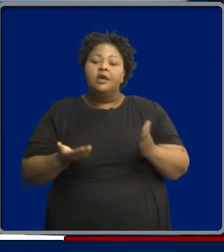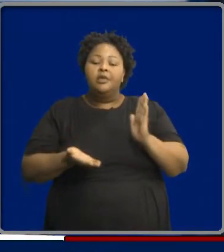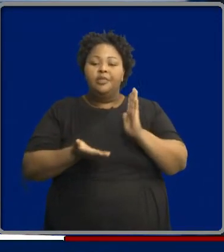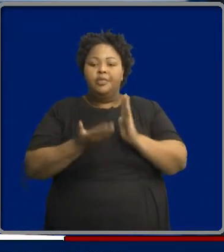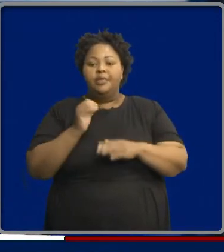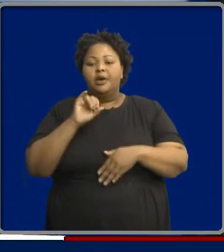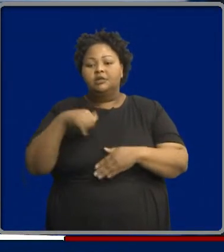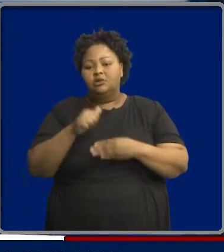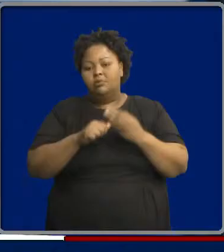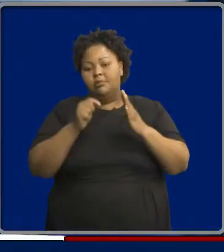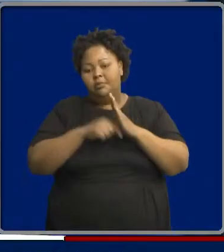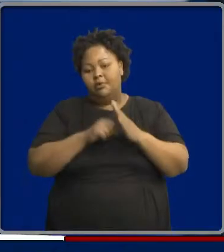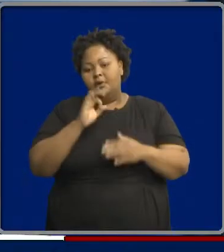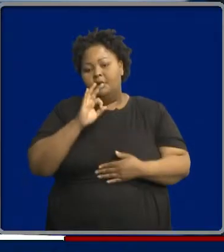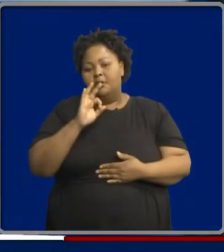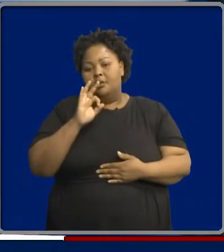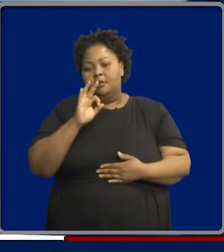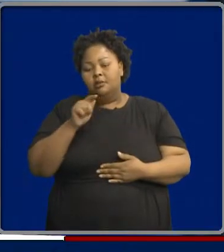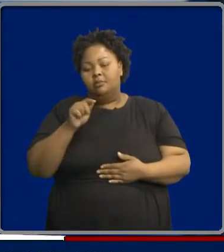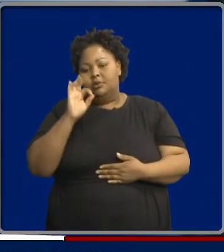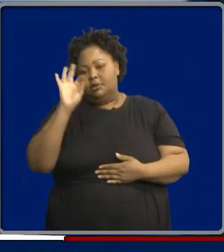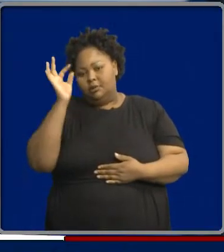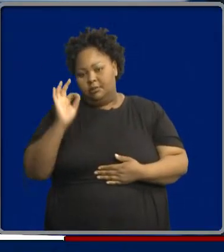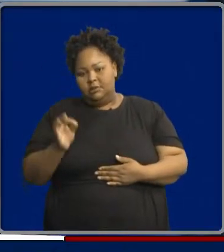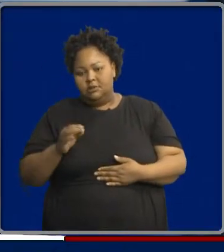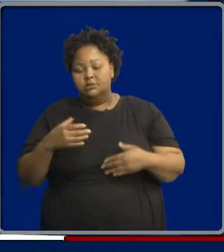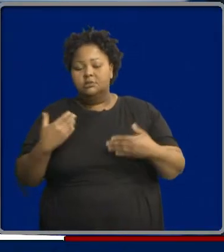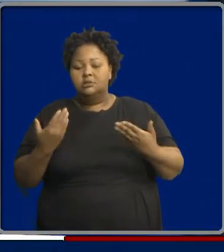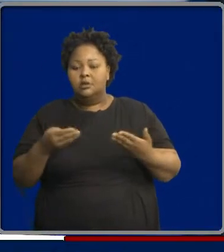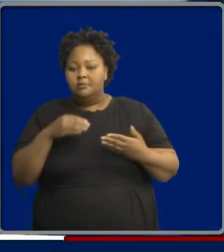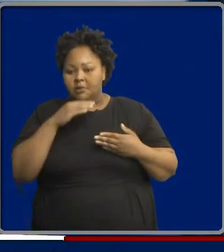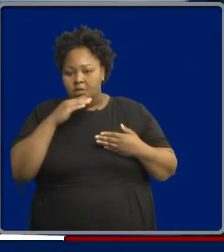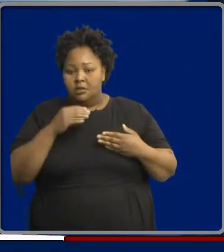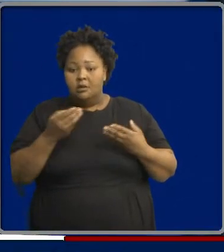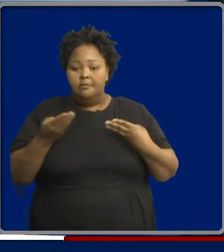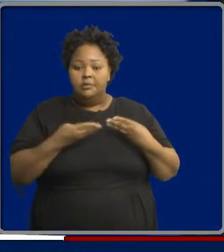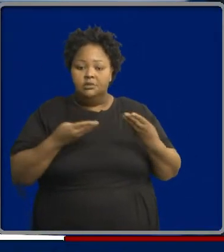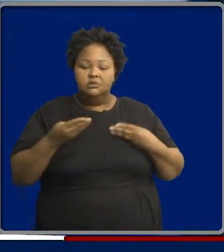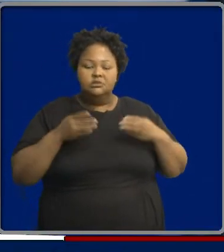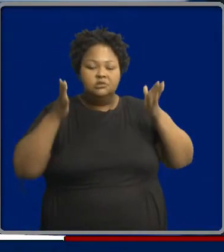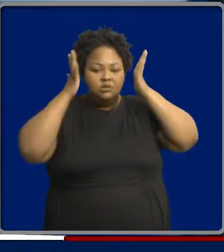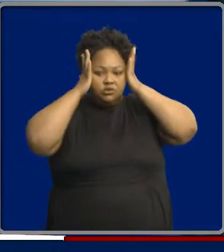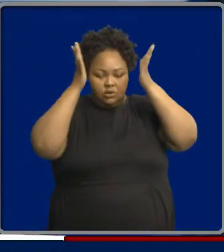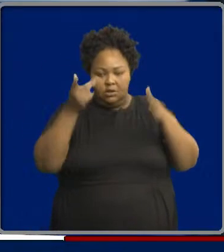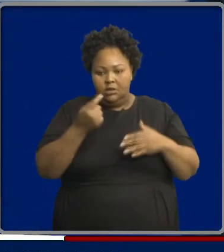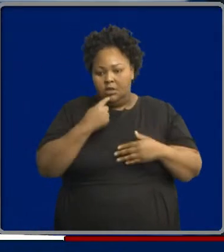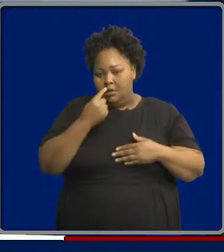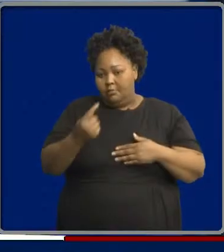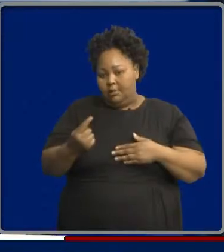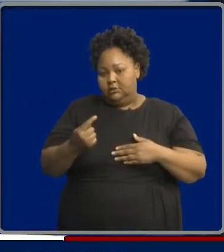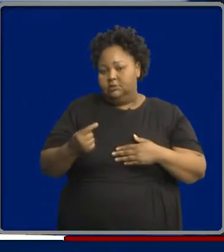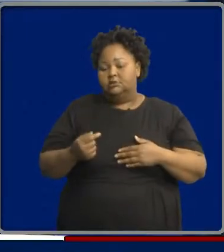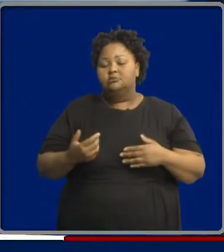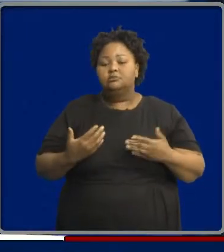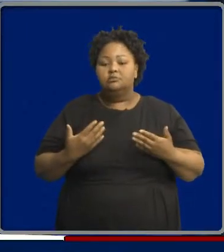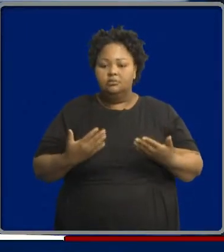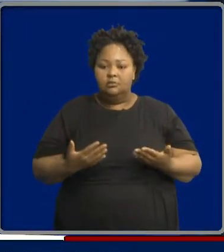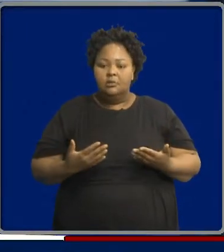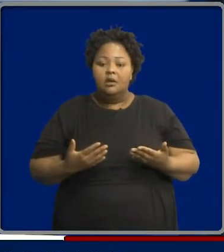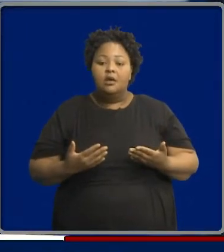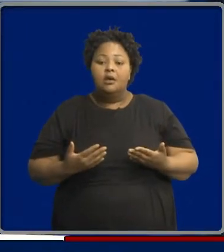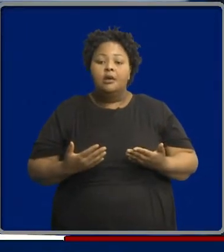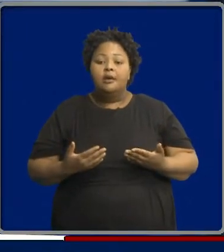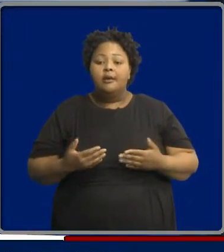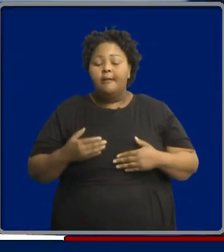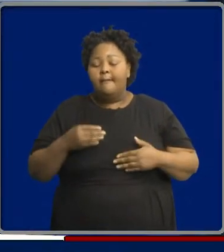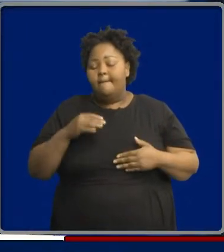while that spells trouble for many, Business Eswatini says it could have been worse. Reacting to the news, Business